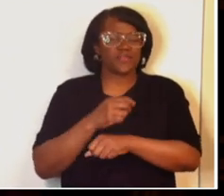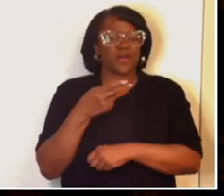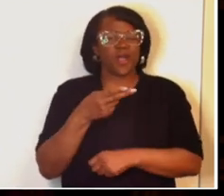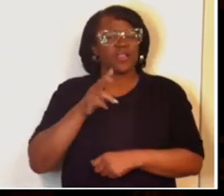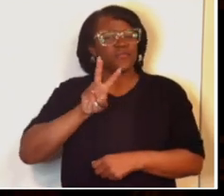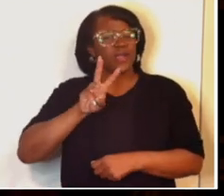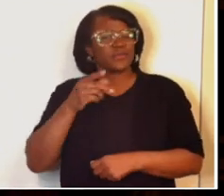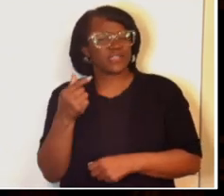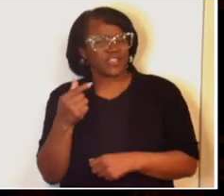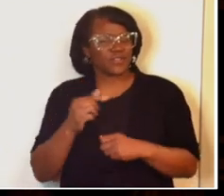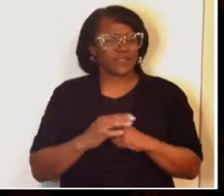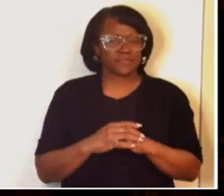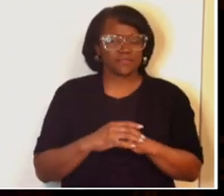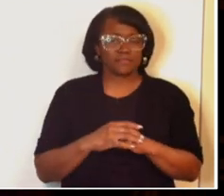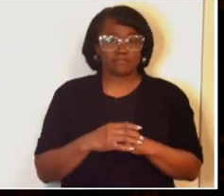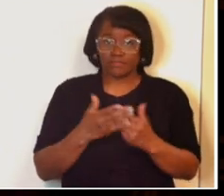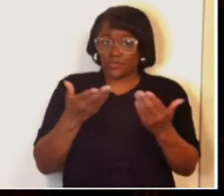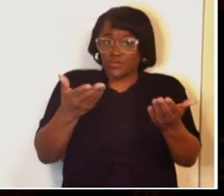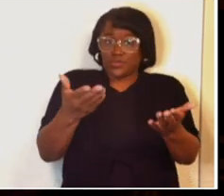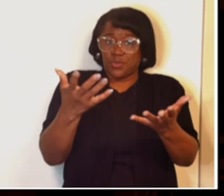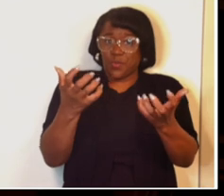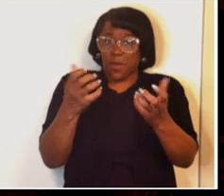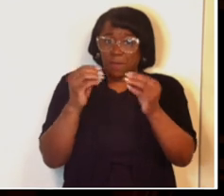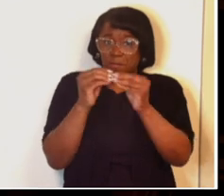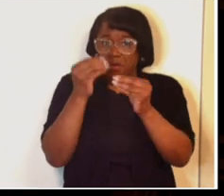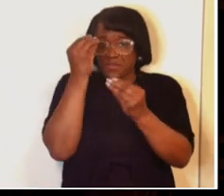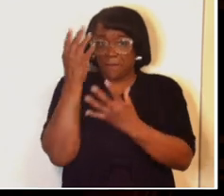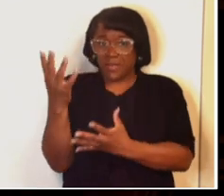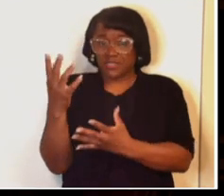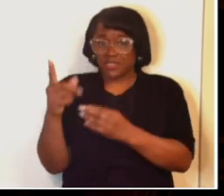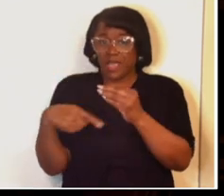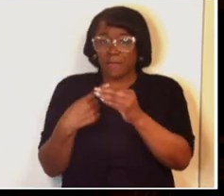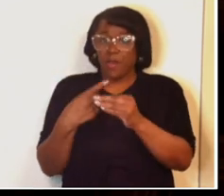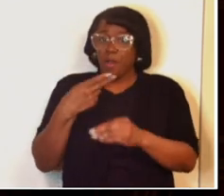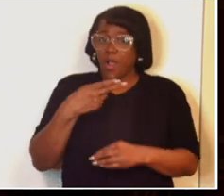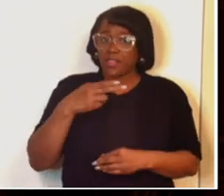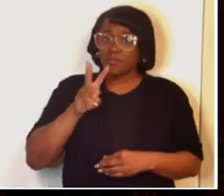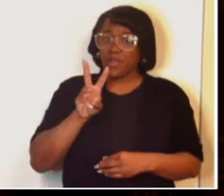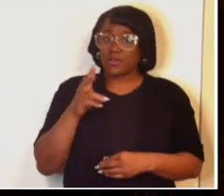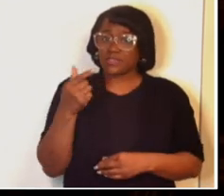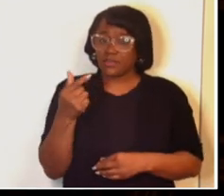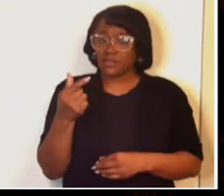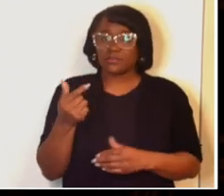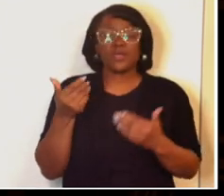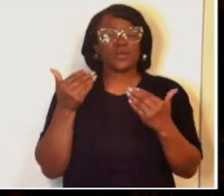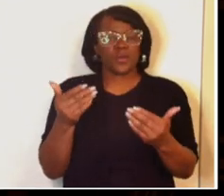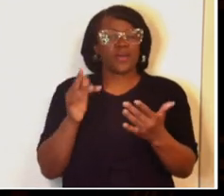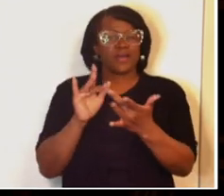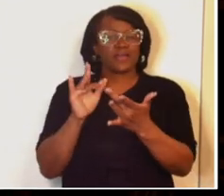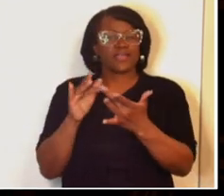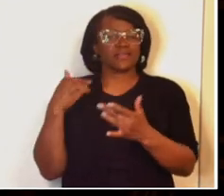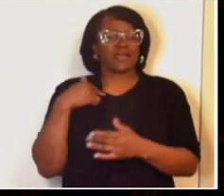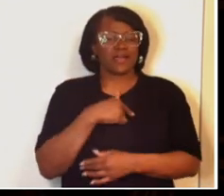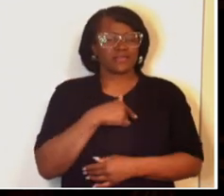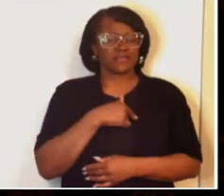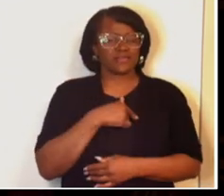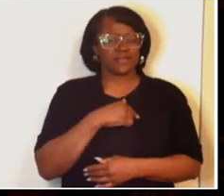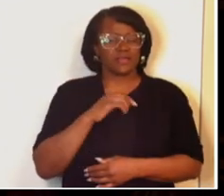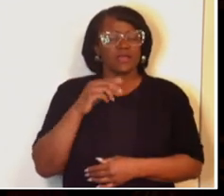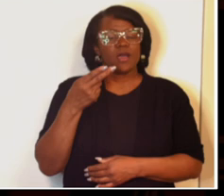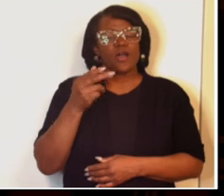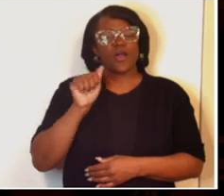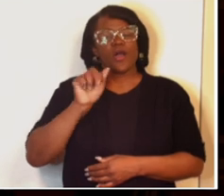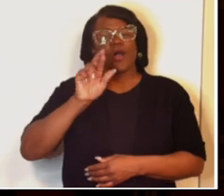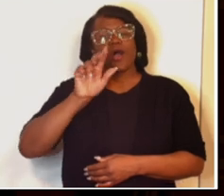Harlem Writers Guild. Would you like more information about the Harlem Writers Guild? You may contact us on our website at